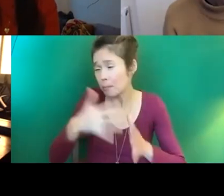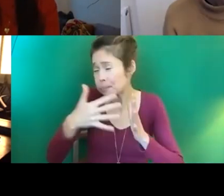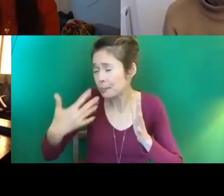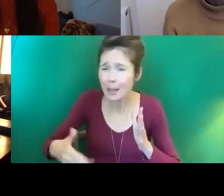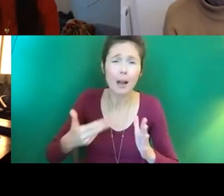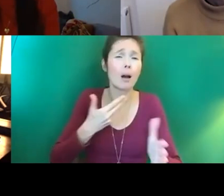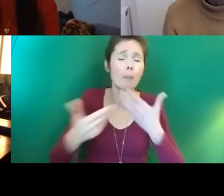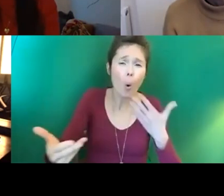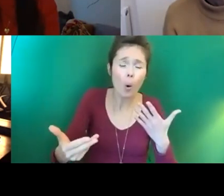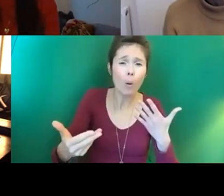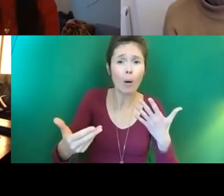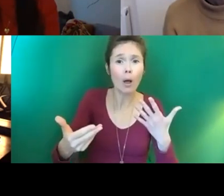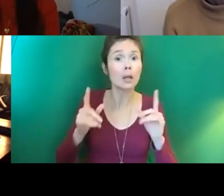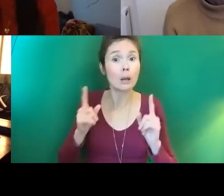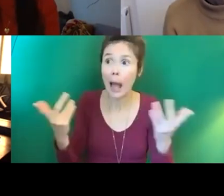Yeah.